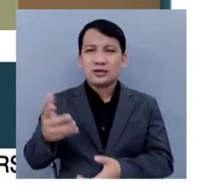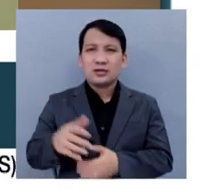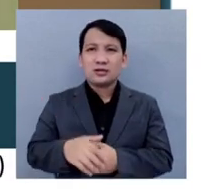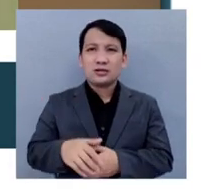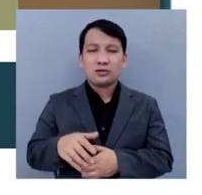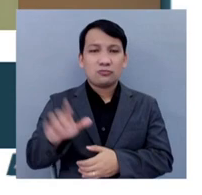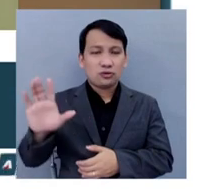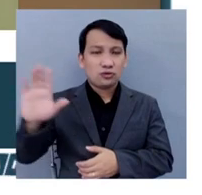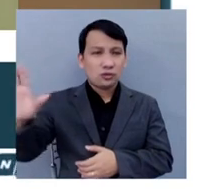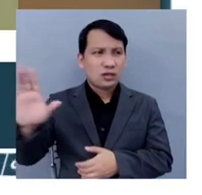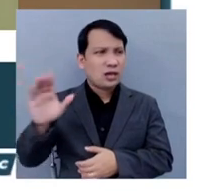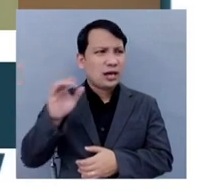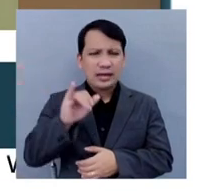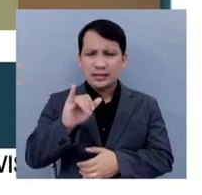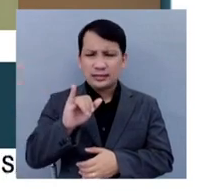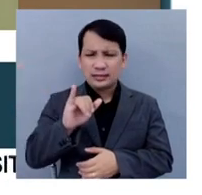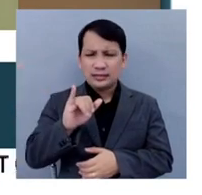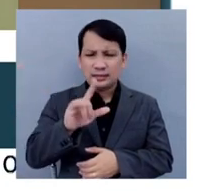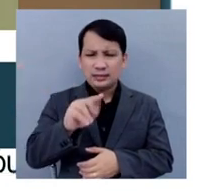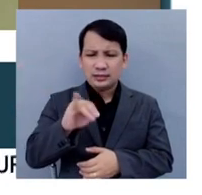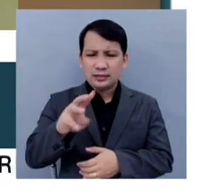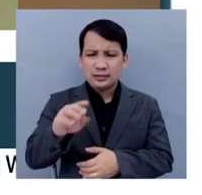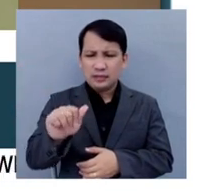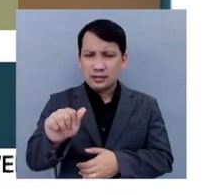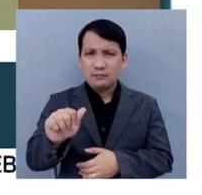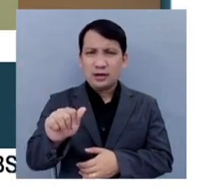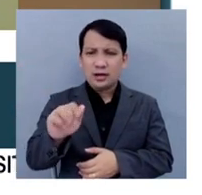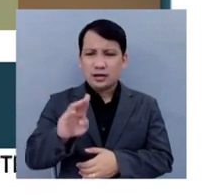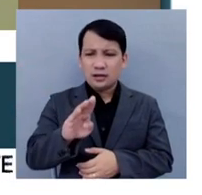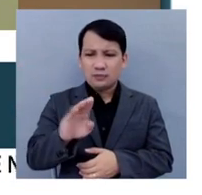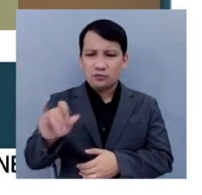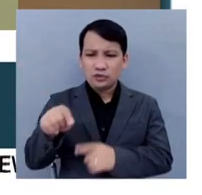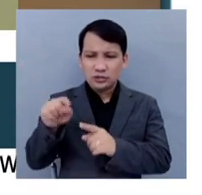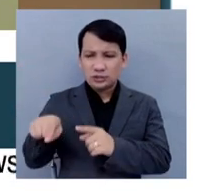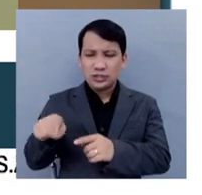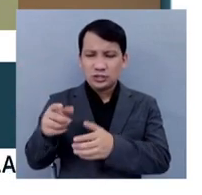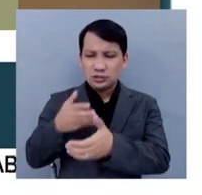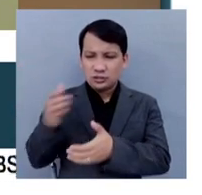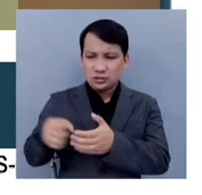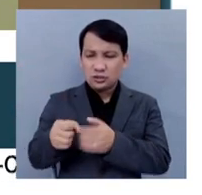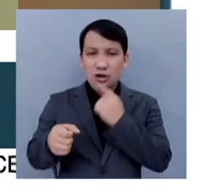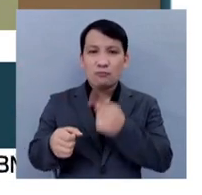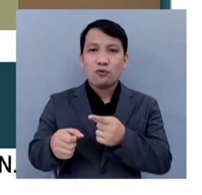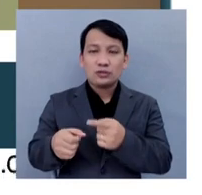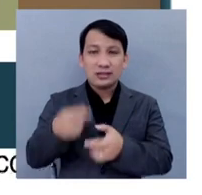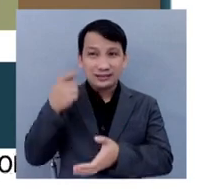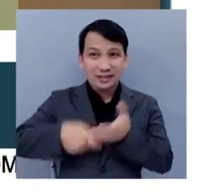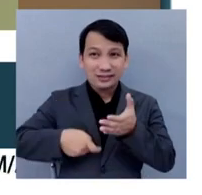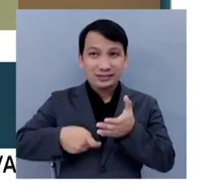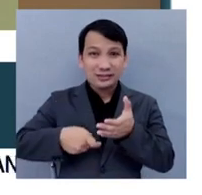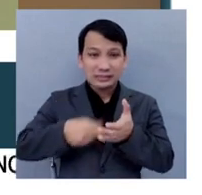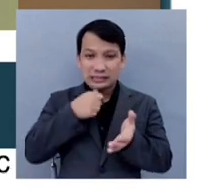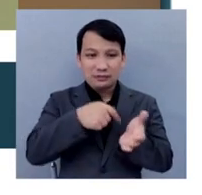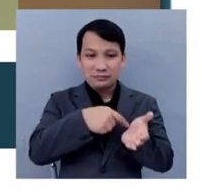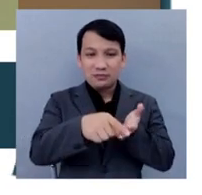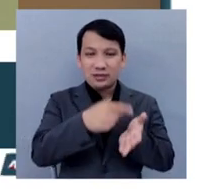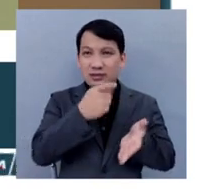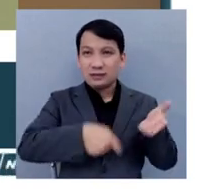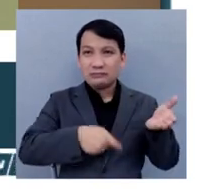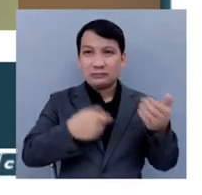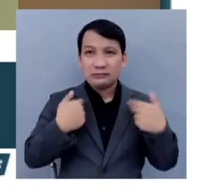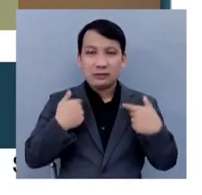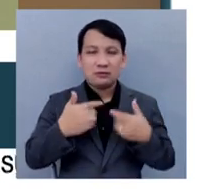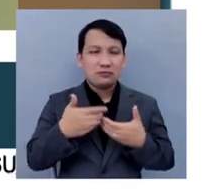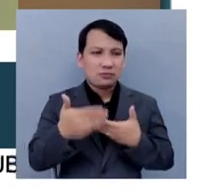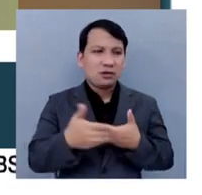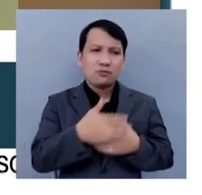Marcos, Vilma Bautista, who was convicted of tax fraud. And the Marcoses are still also trying to lay a claim to that. They've continued to